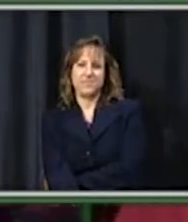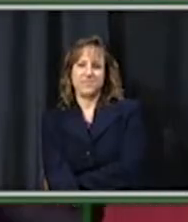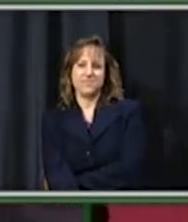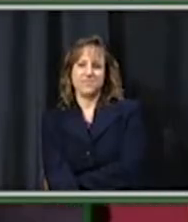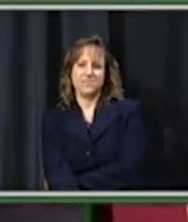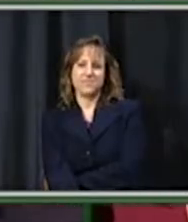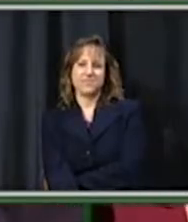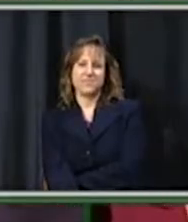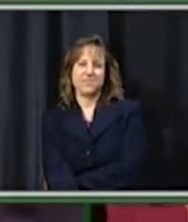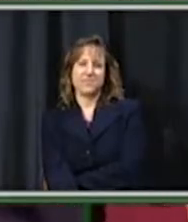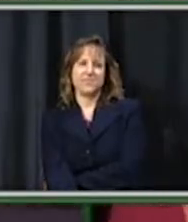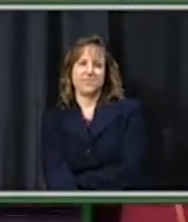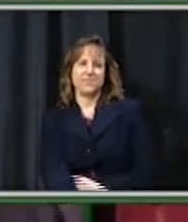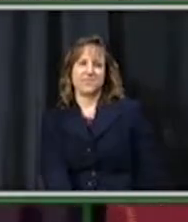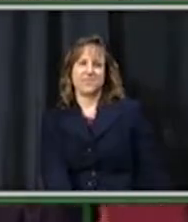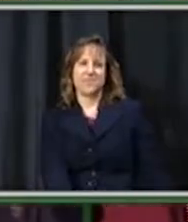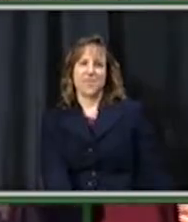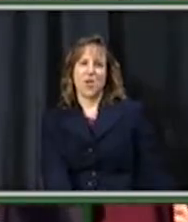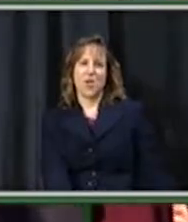Catherine Mangosing.